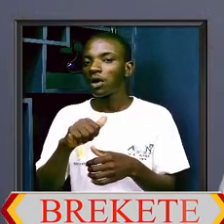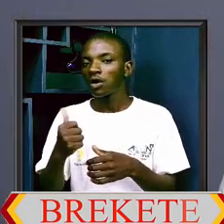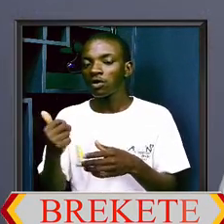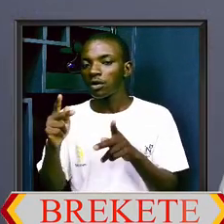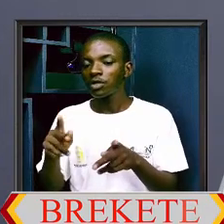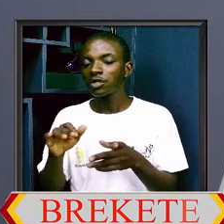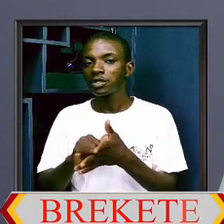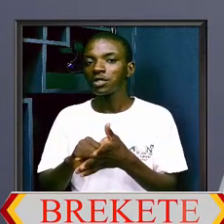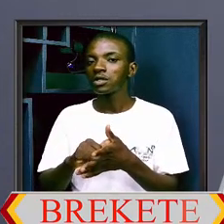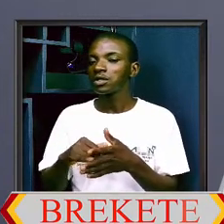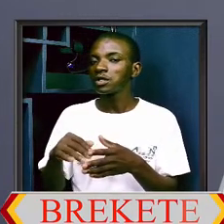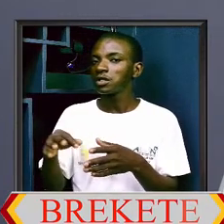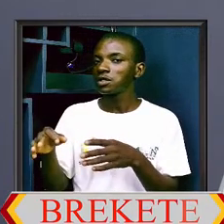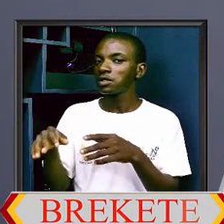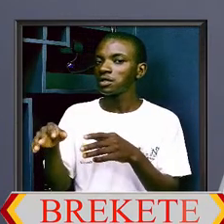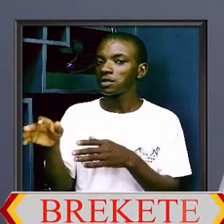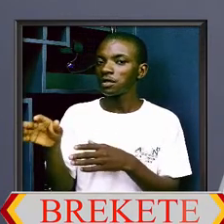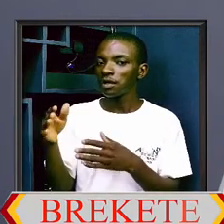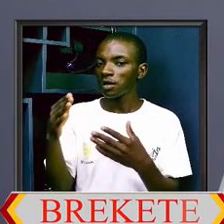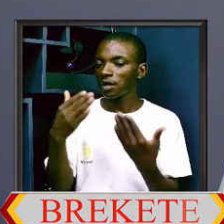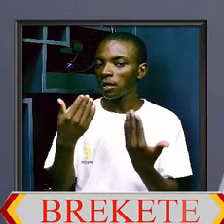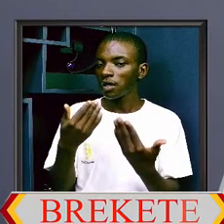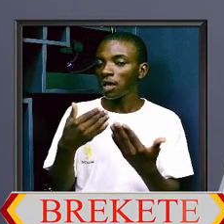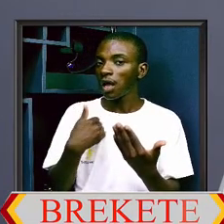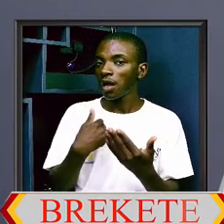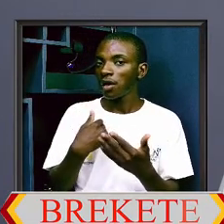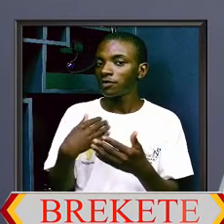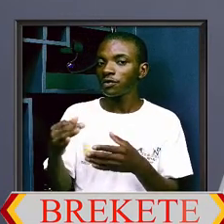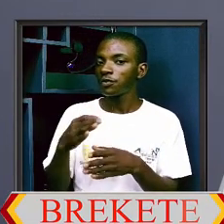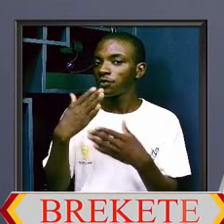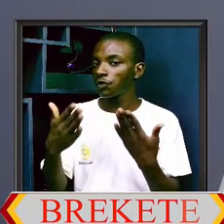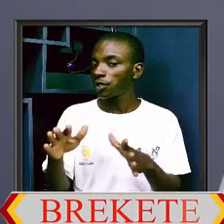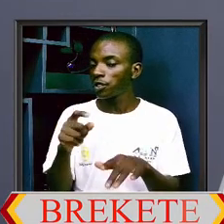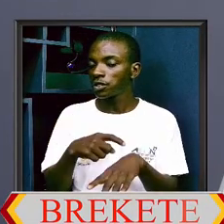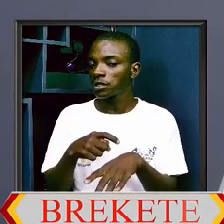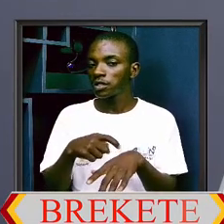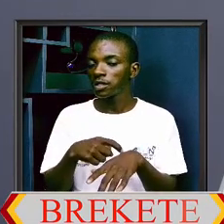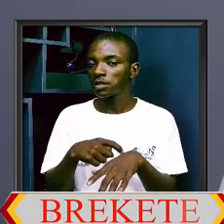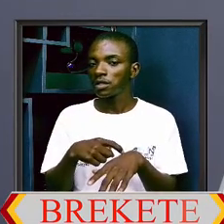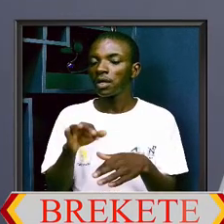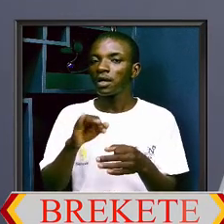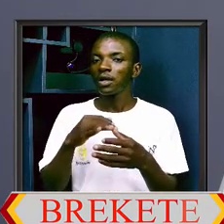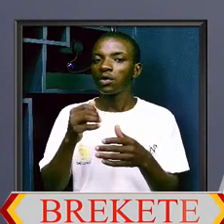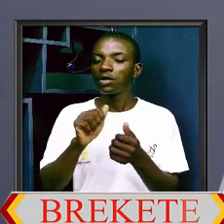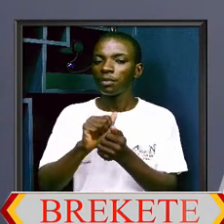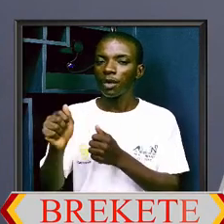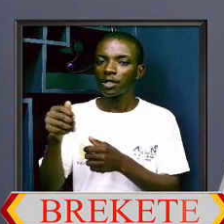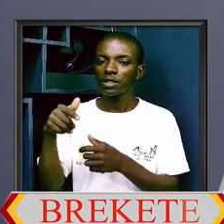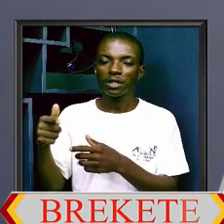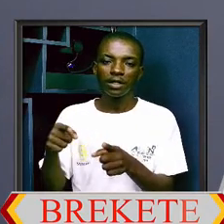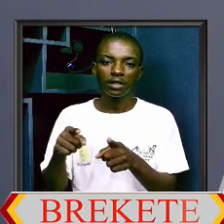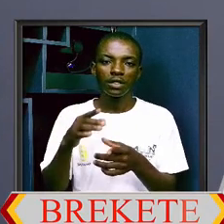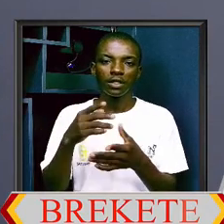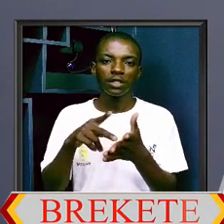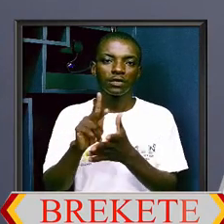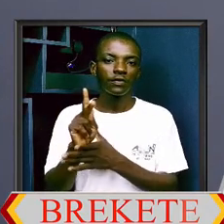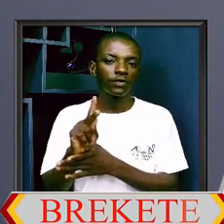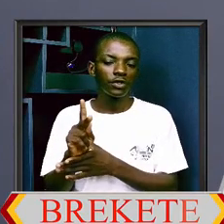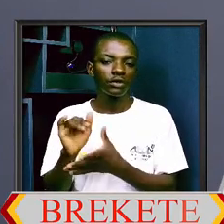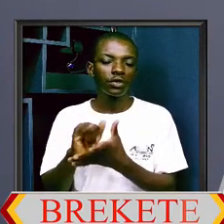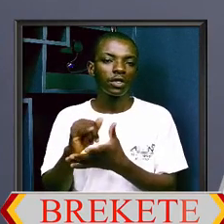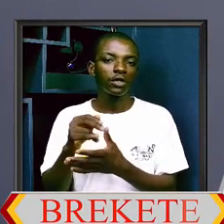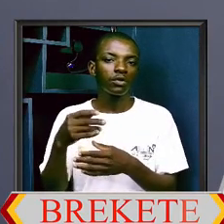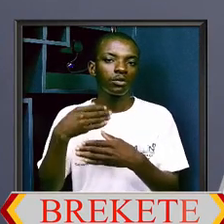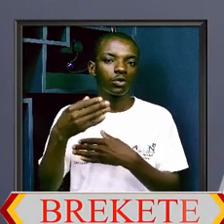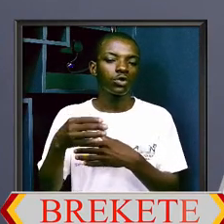say no this Flex get expiration date to what if you come past like this now this video where they put for Tik